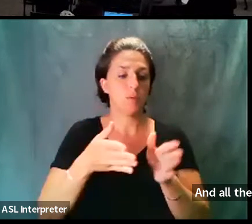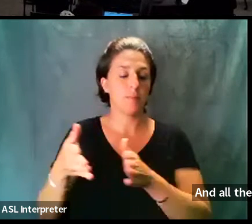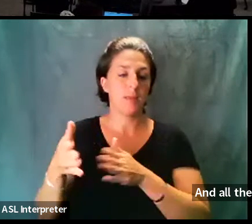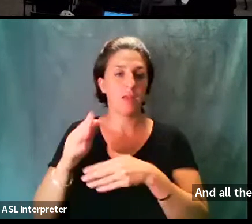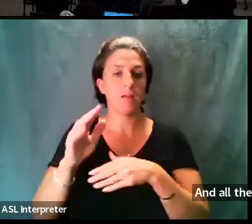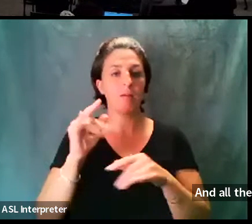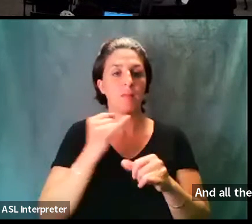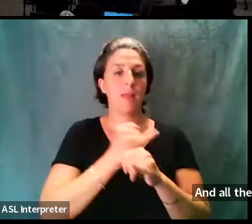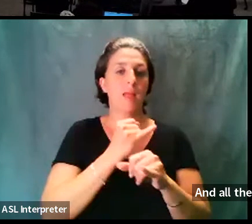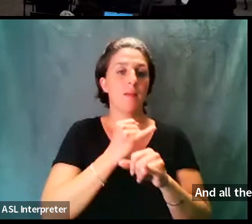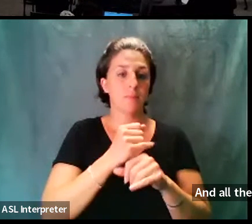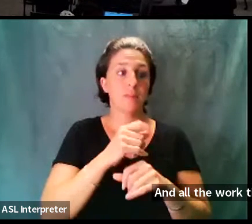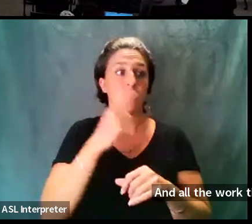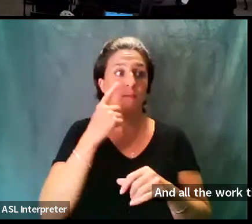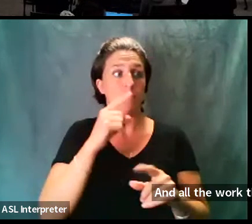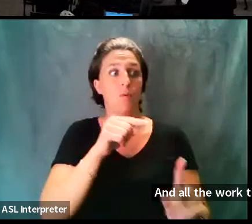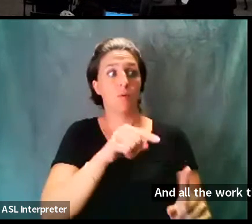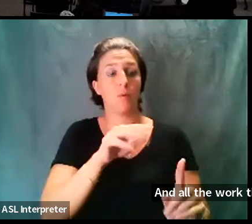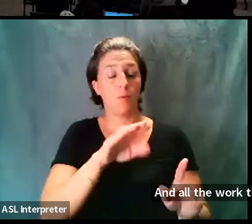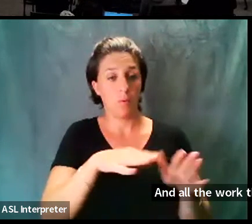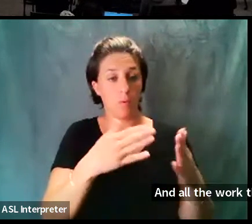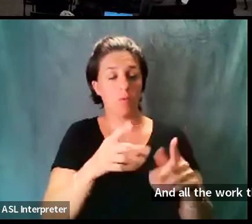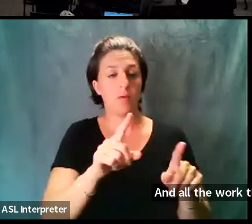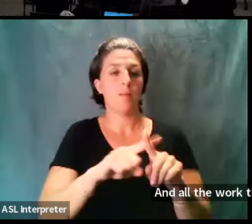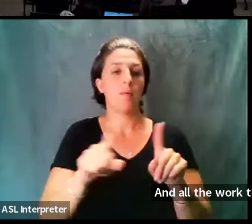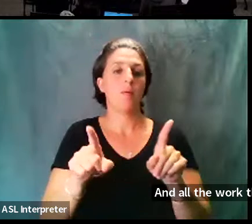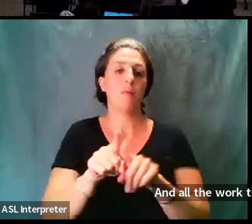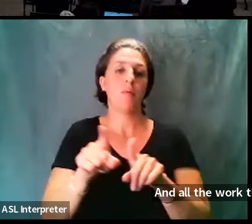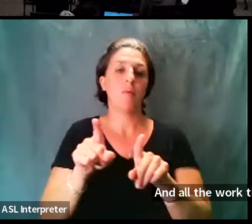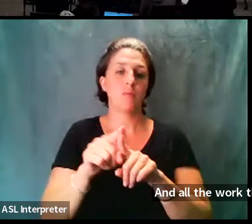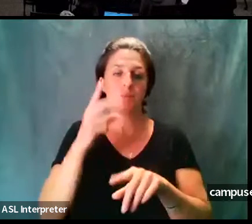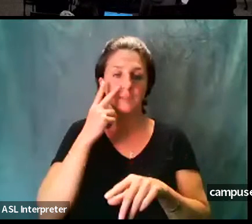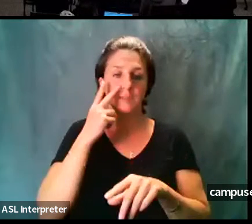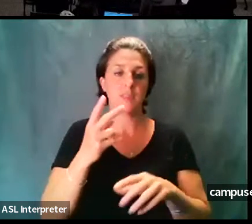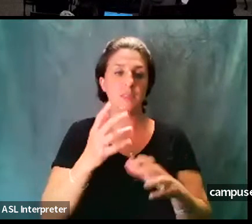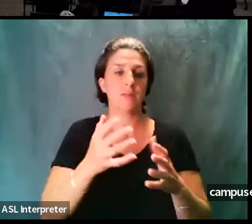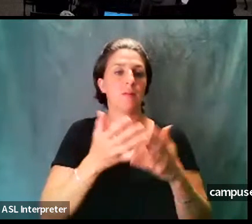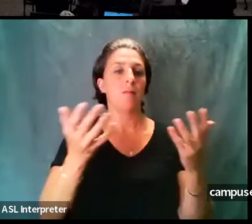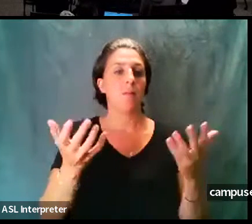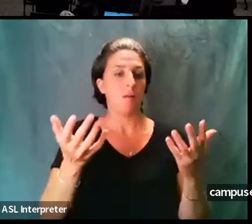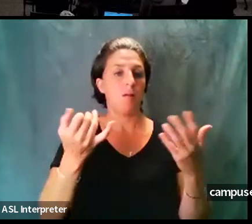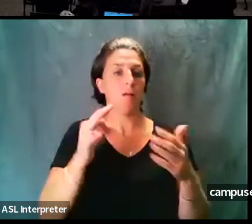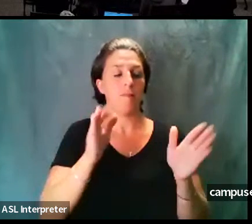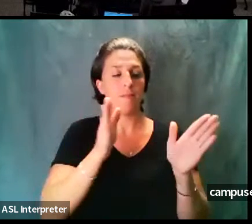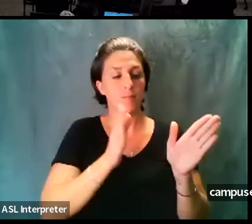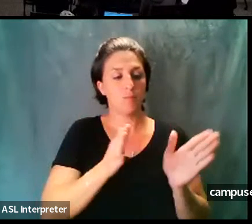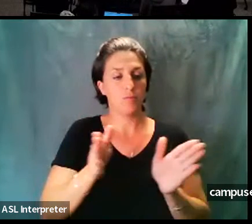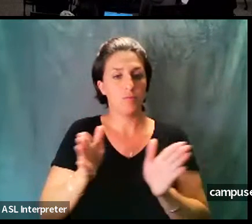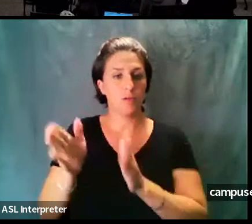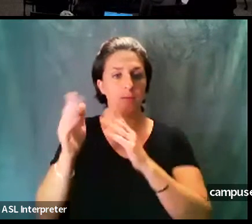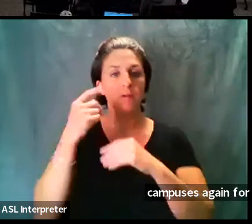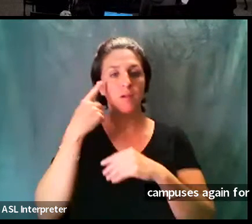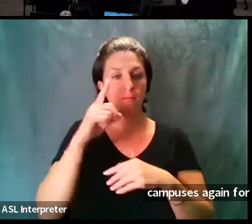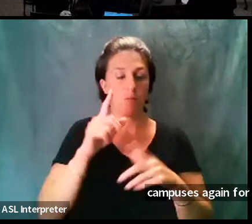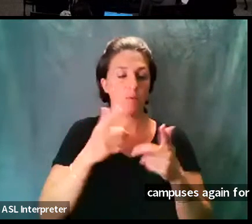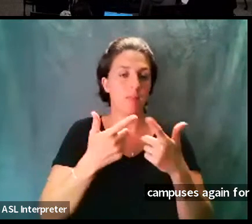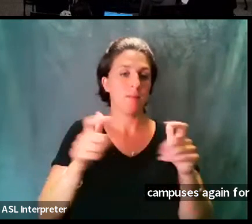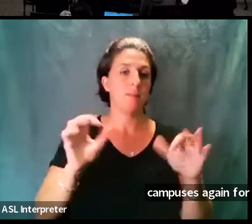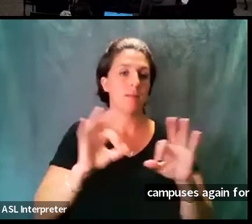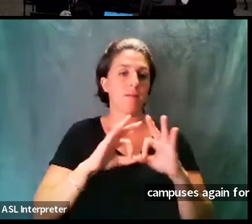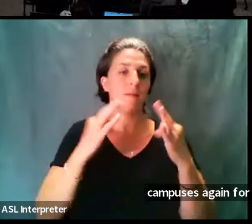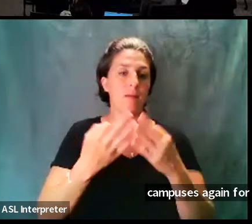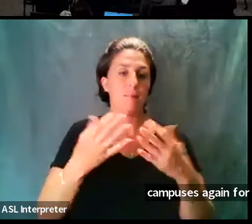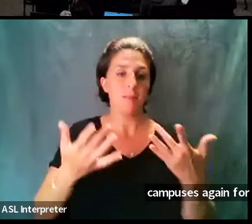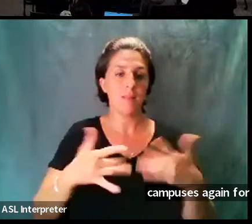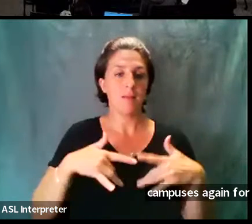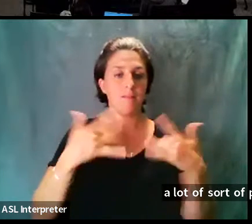for opening, but also seeing a lot of sort of preparation for the big family event this